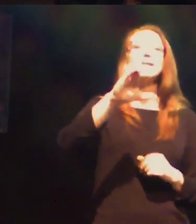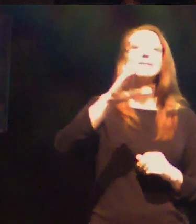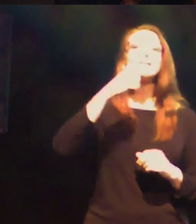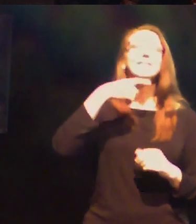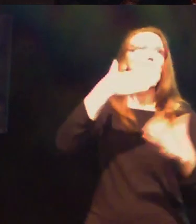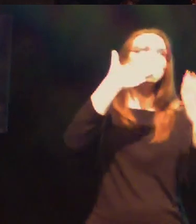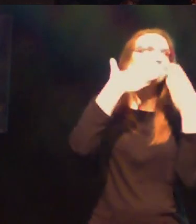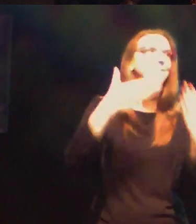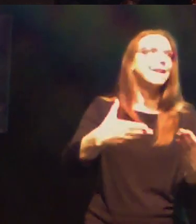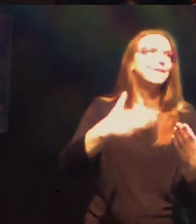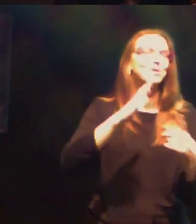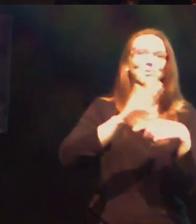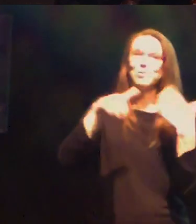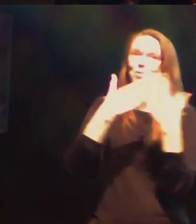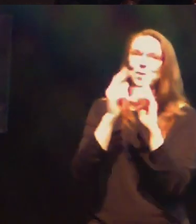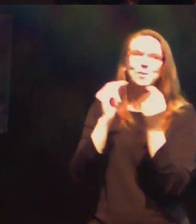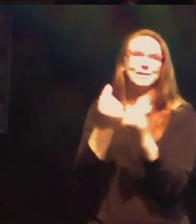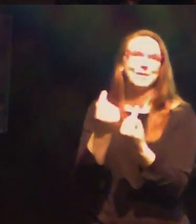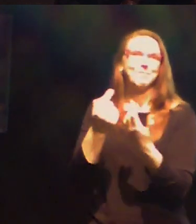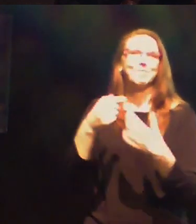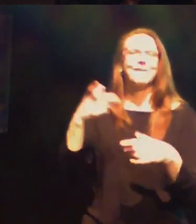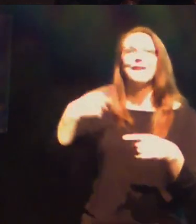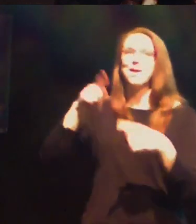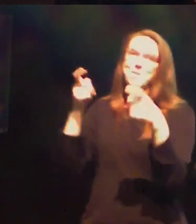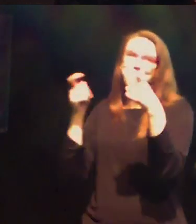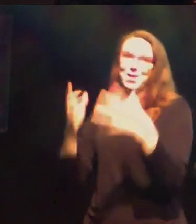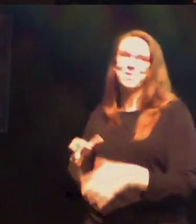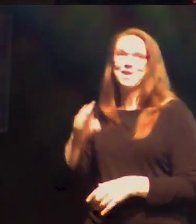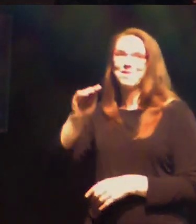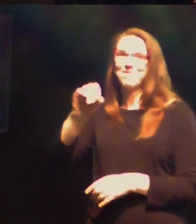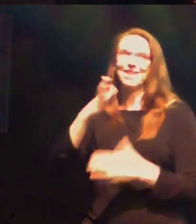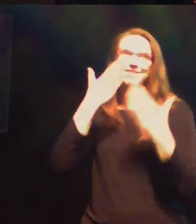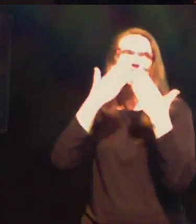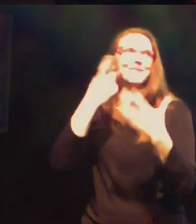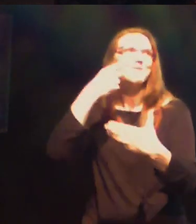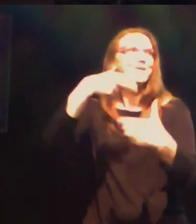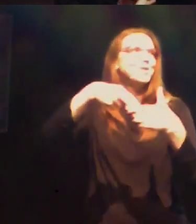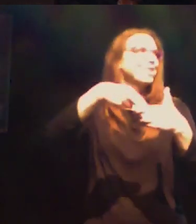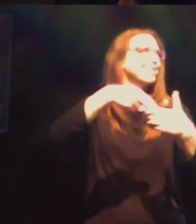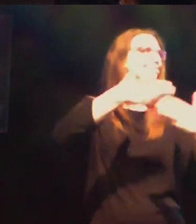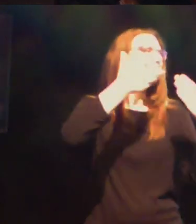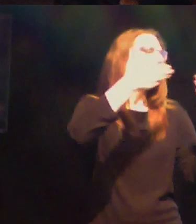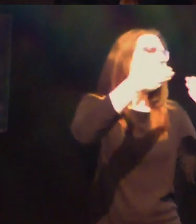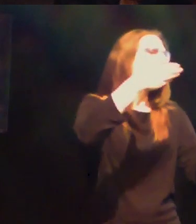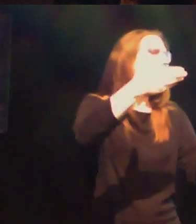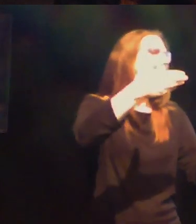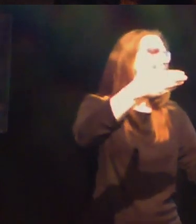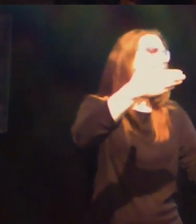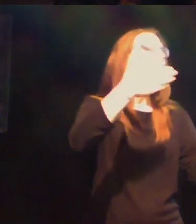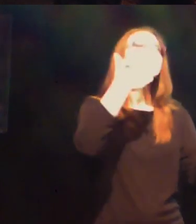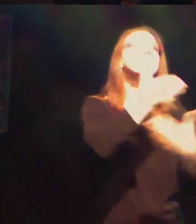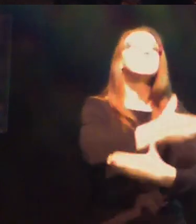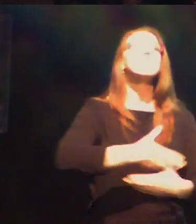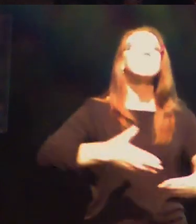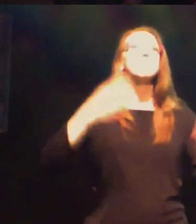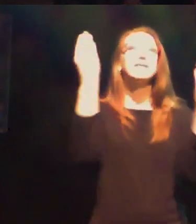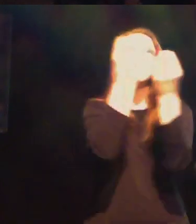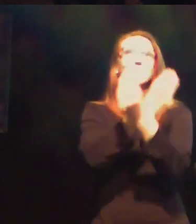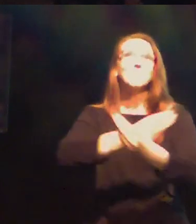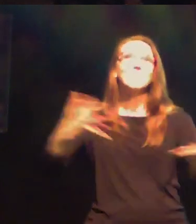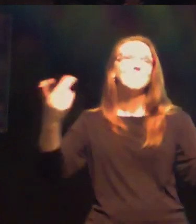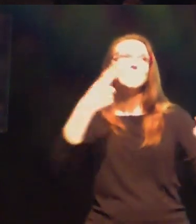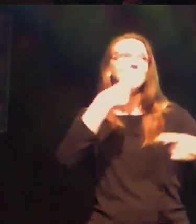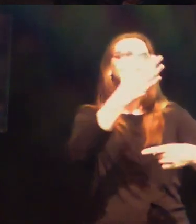you to Mei Kennedy, the fabulous moderator. Thank you all for joining us. Thank you all. Please spread the word, tell